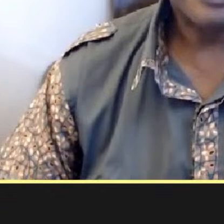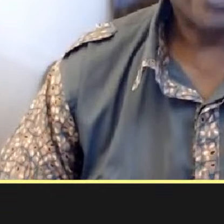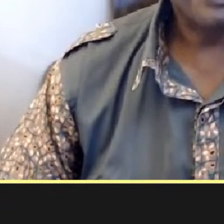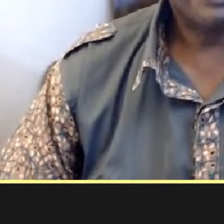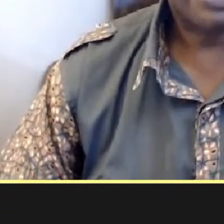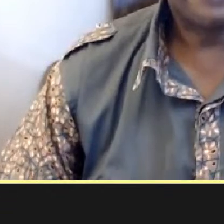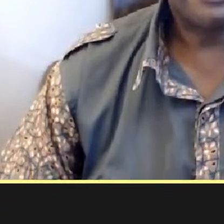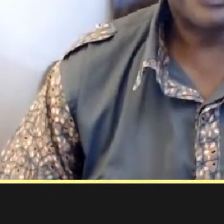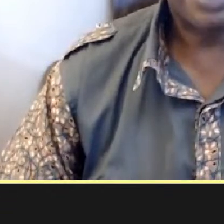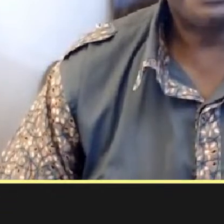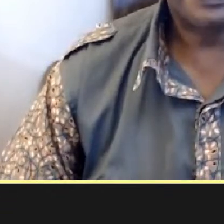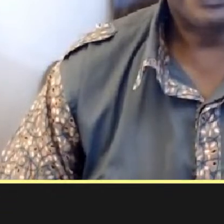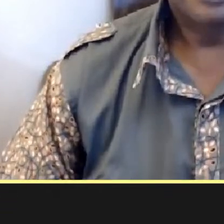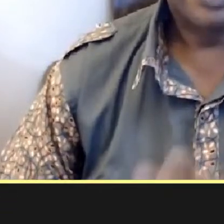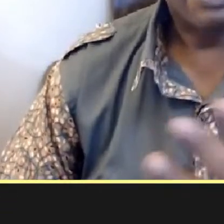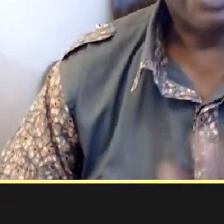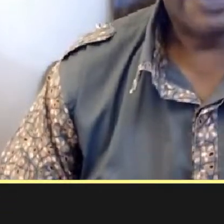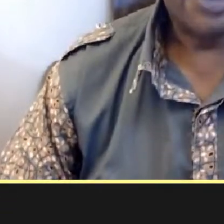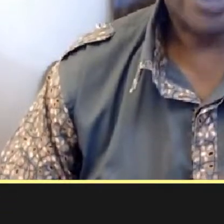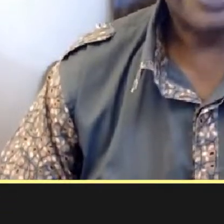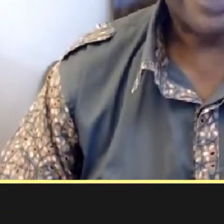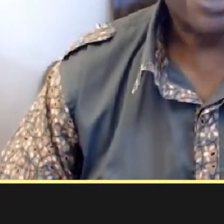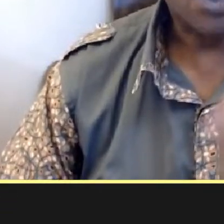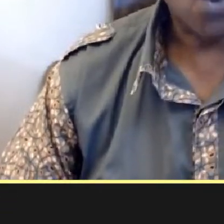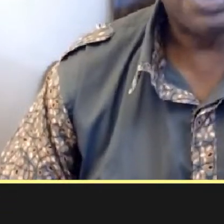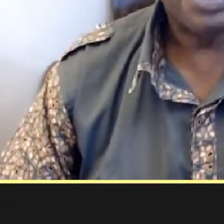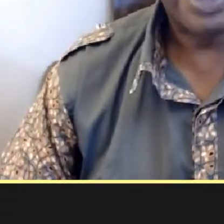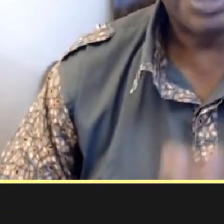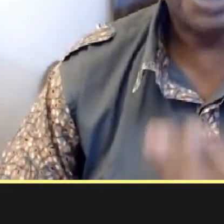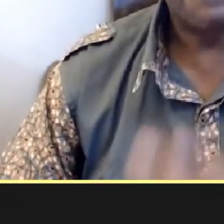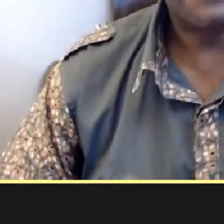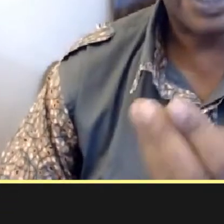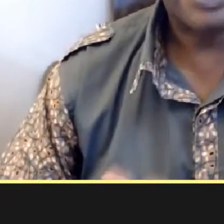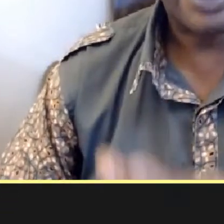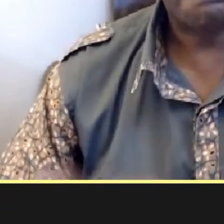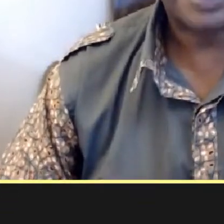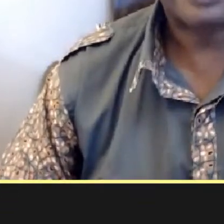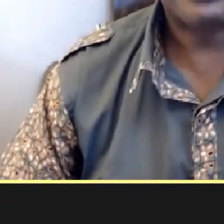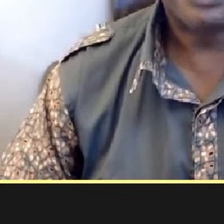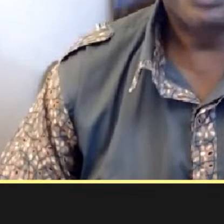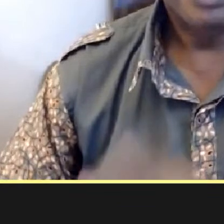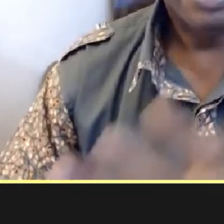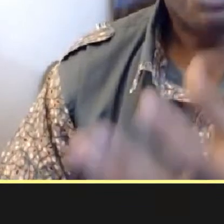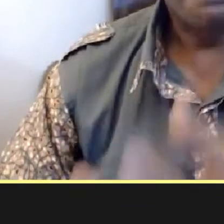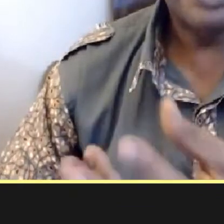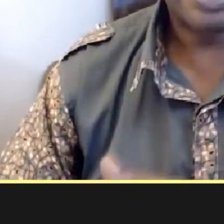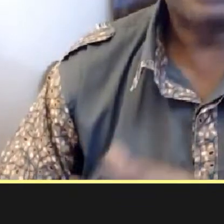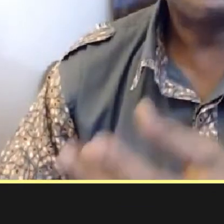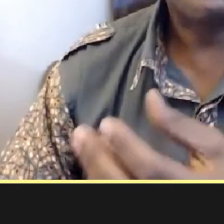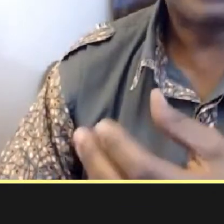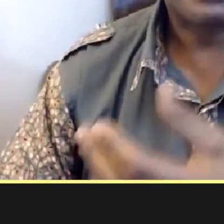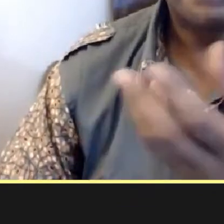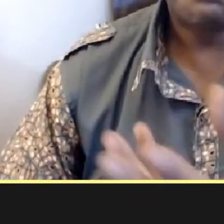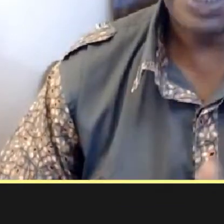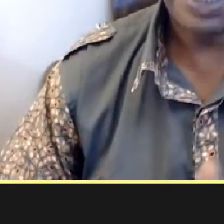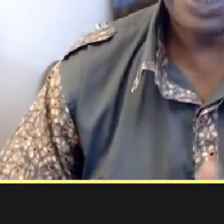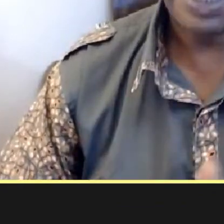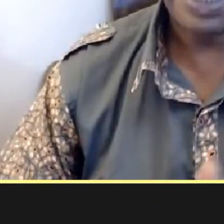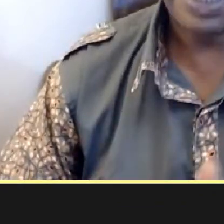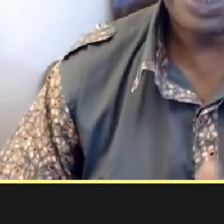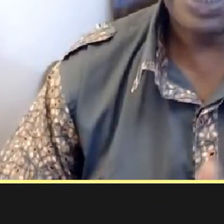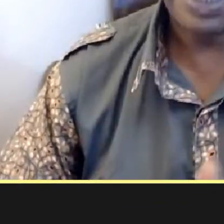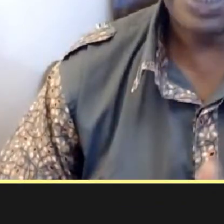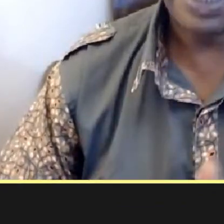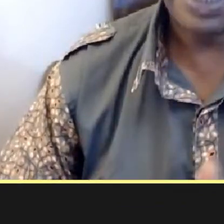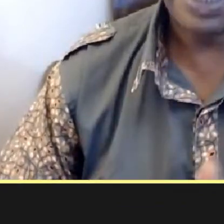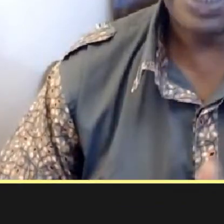but going a further step and ensuring there are tools that specifically help parents to be safe, better parents online for